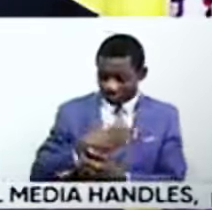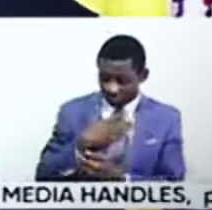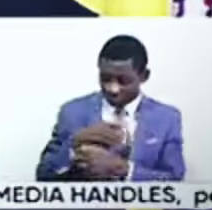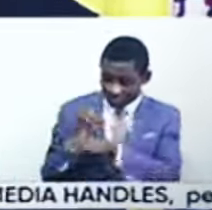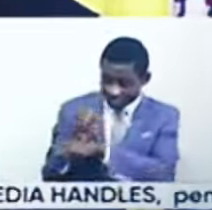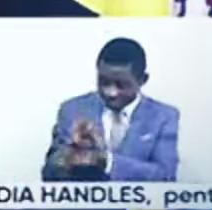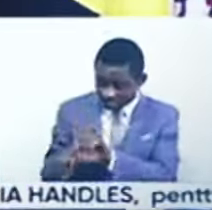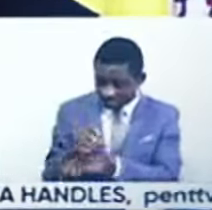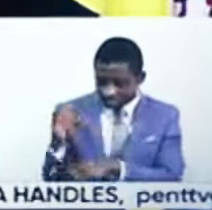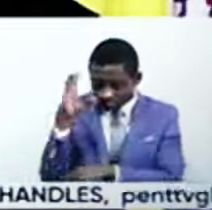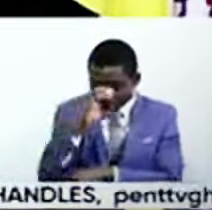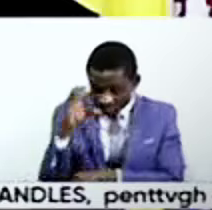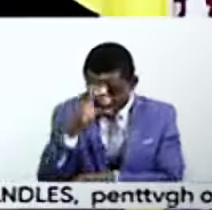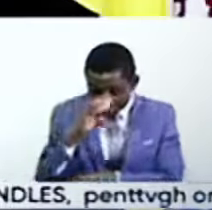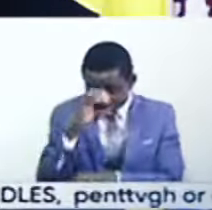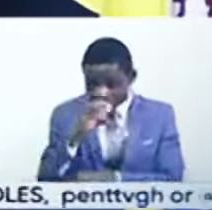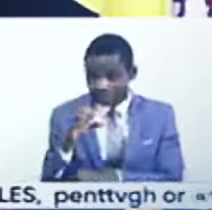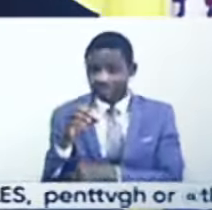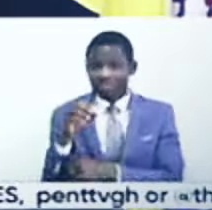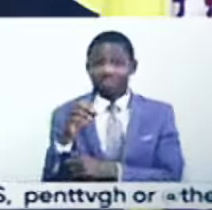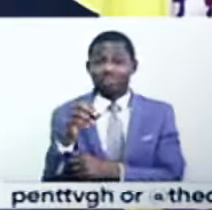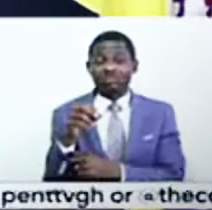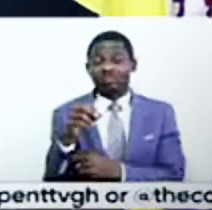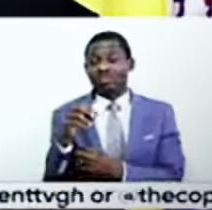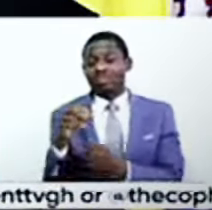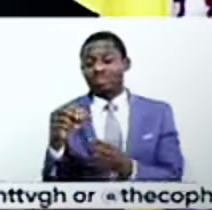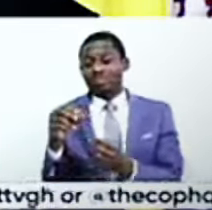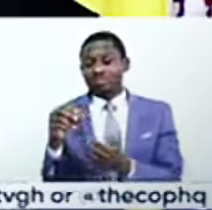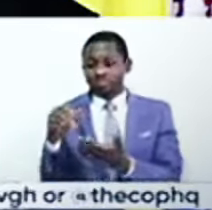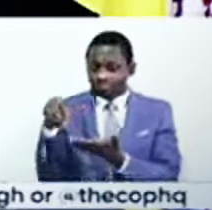CDs from PEN TV.